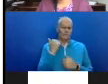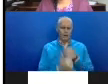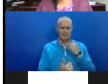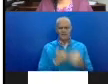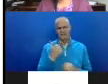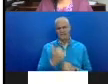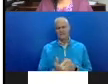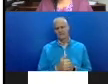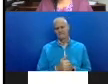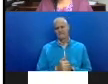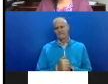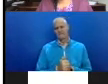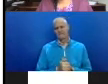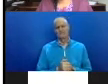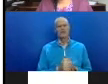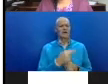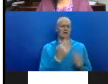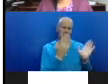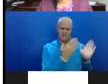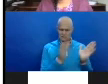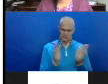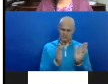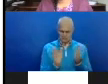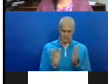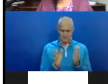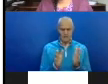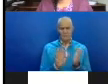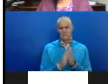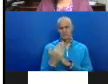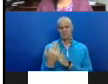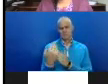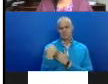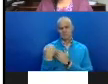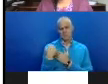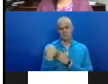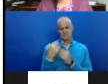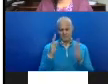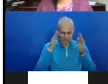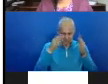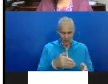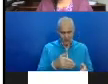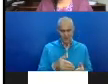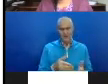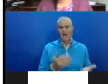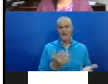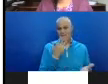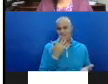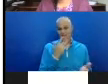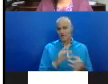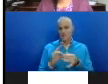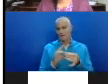uh, redirecting the conversation to more responsible values. So in terms of how they might prefer to be in